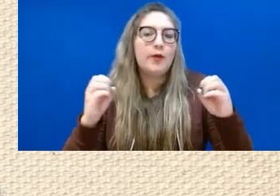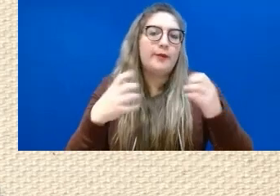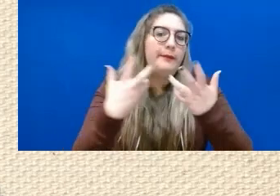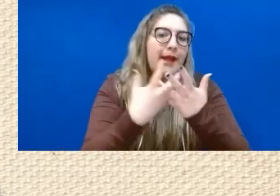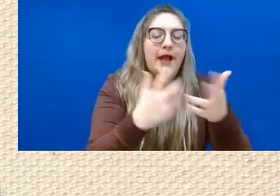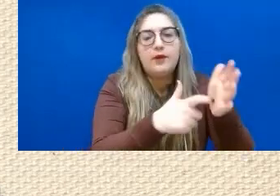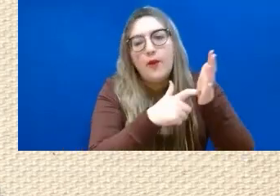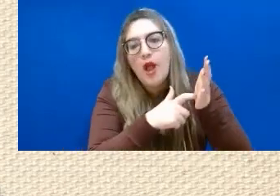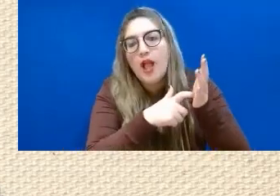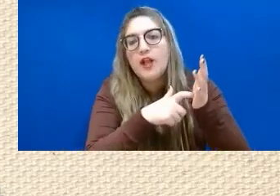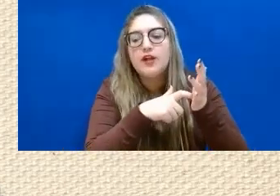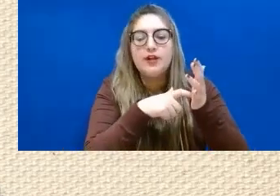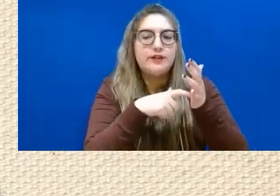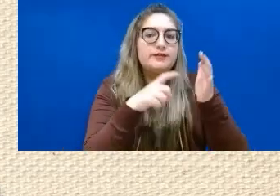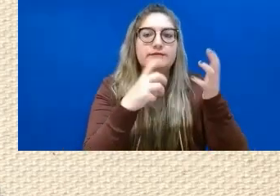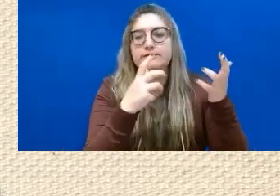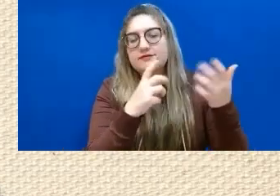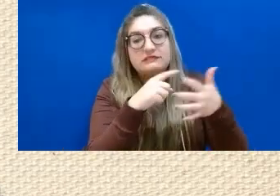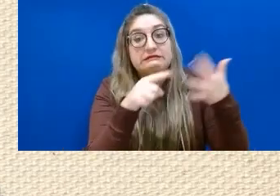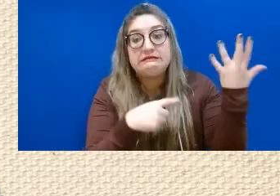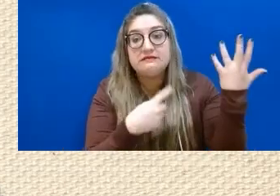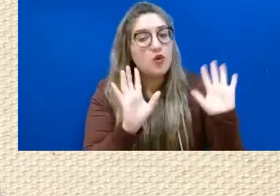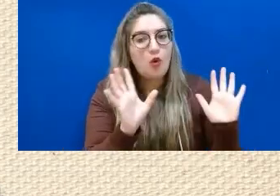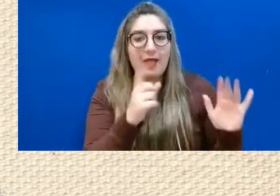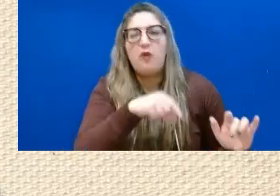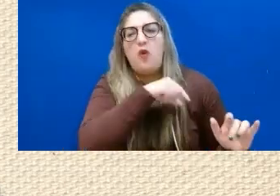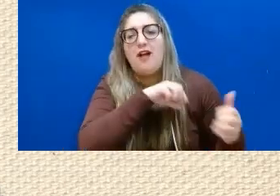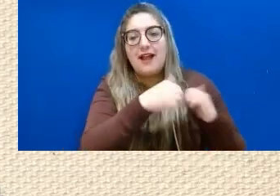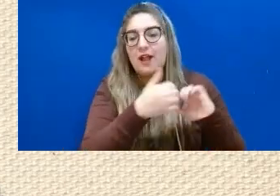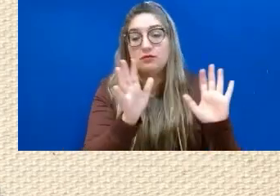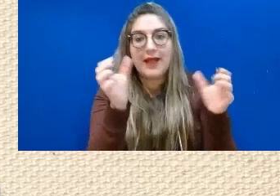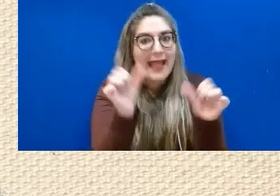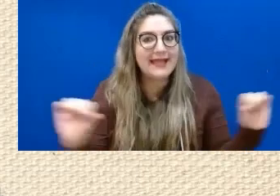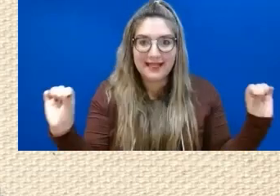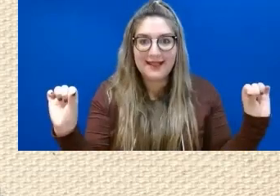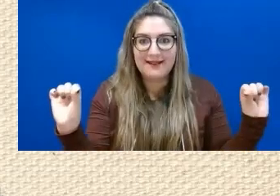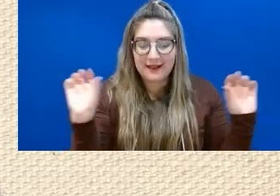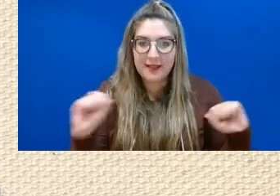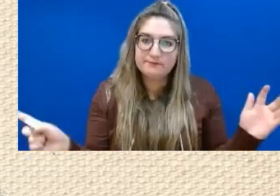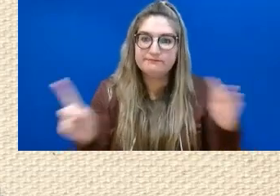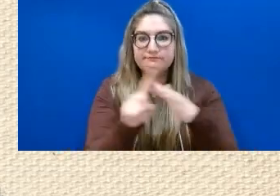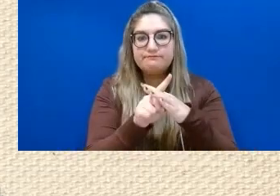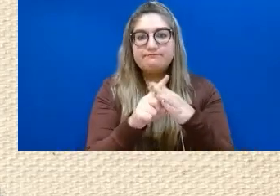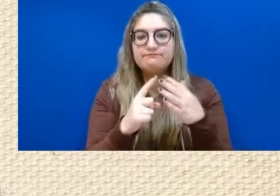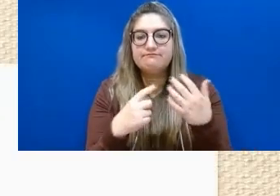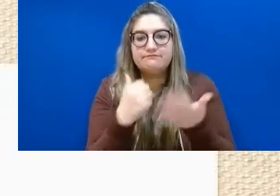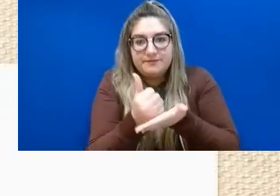to go to the Dream Center or anything like that. So anyway, so.